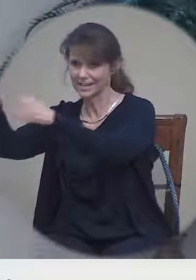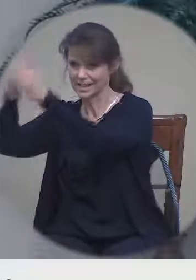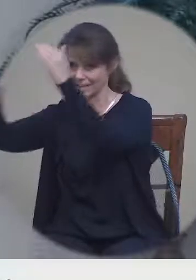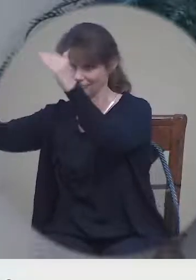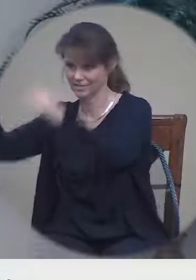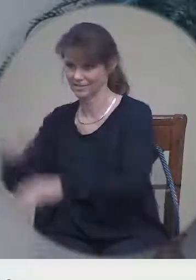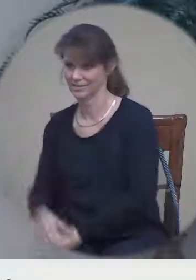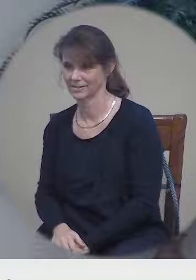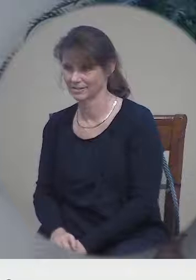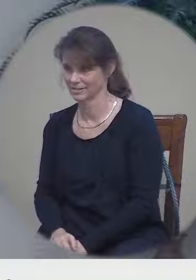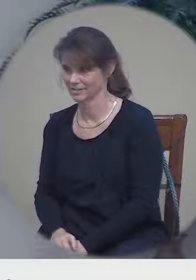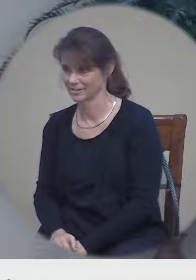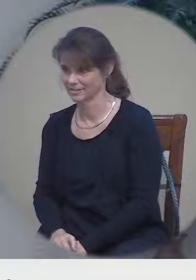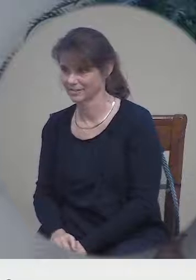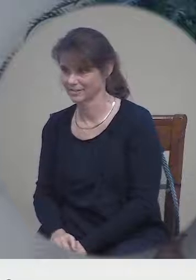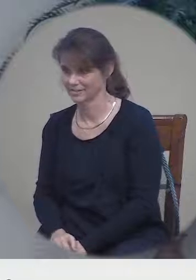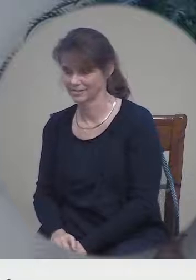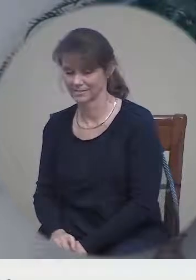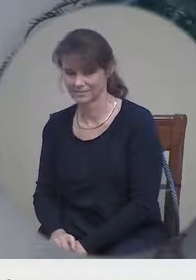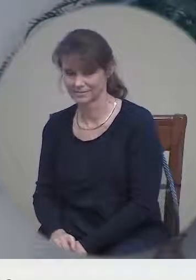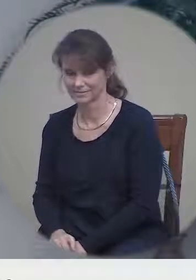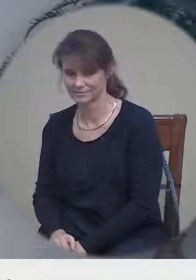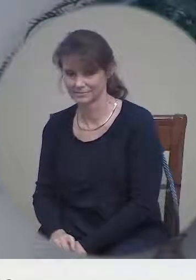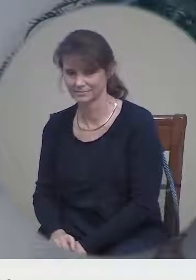will not go to heaven